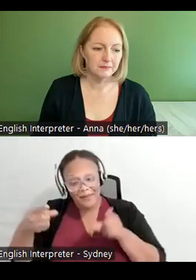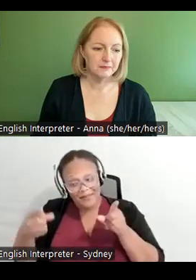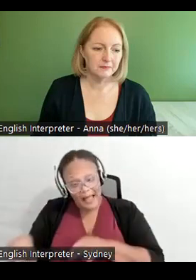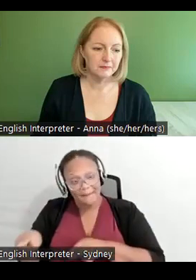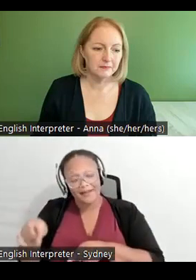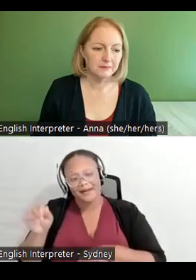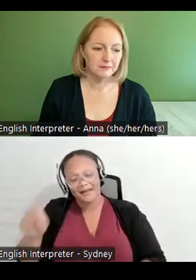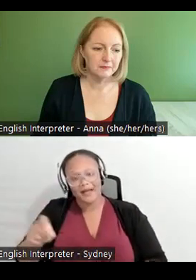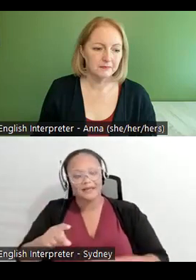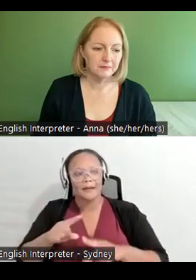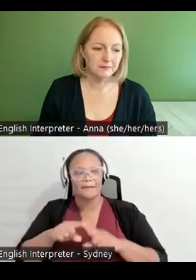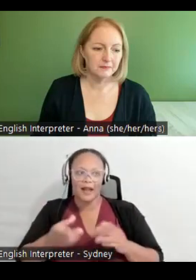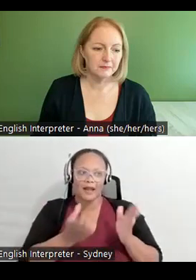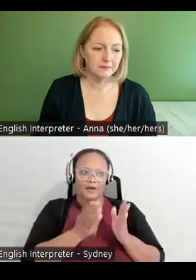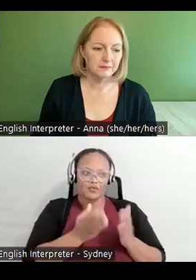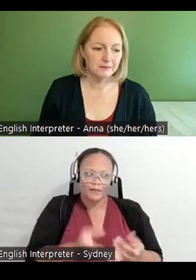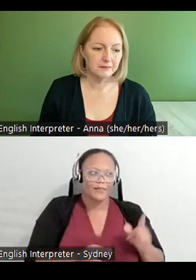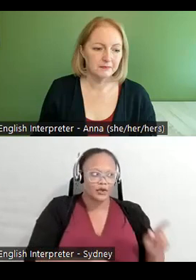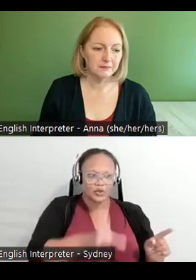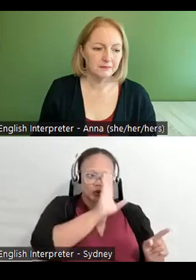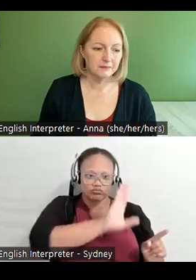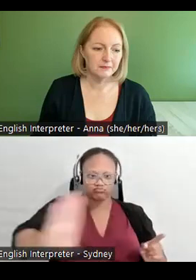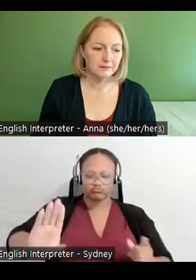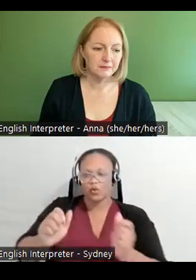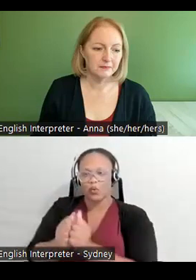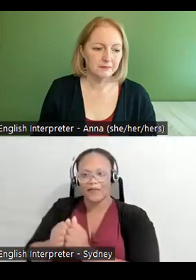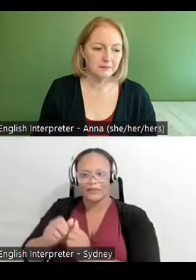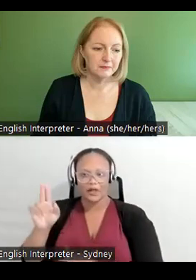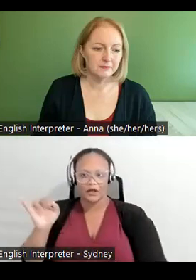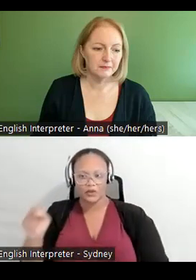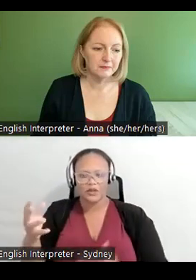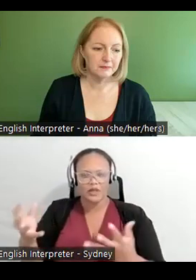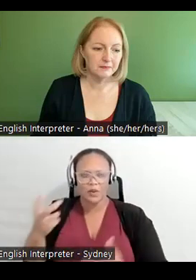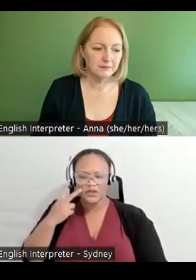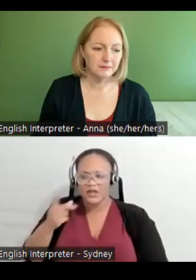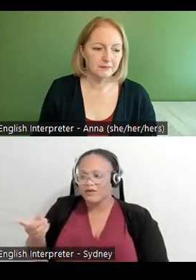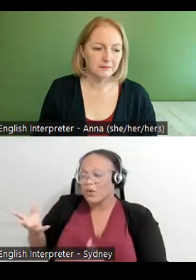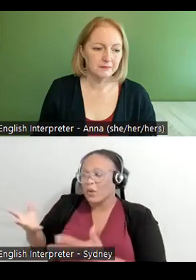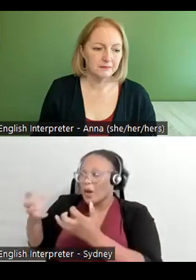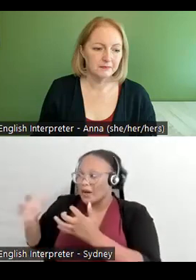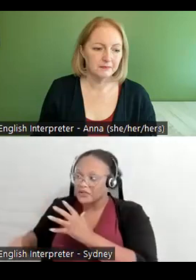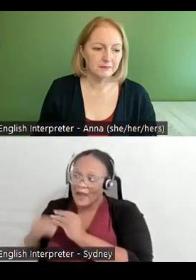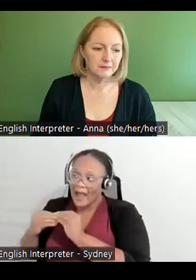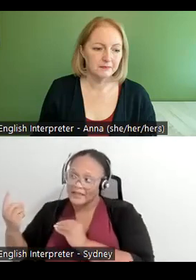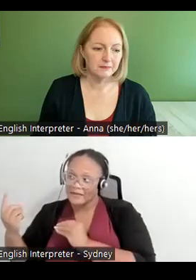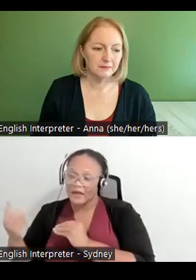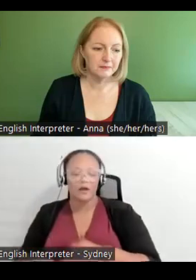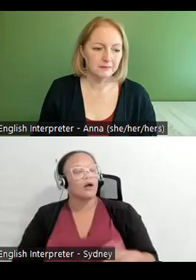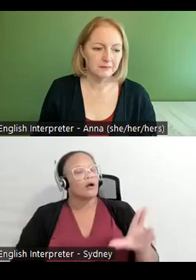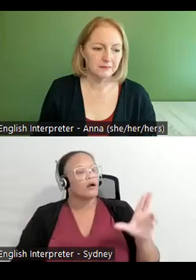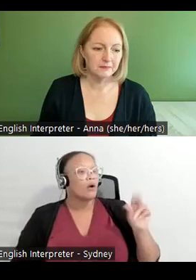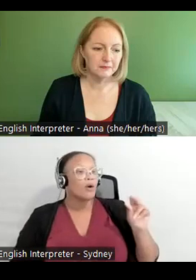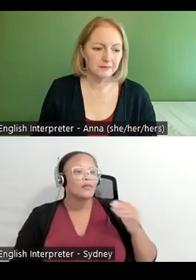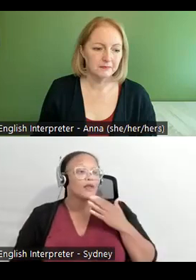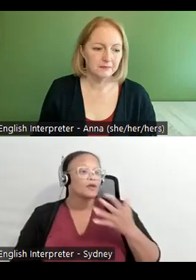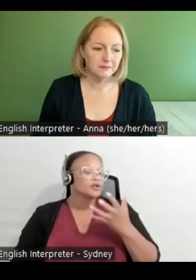union about that second agreement. Wanted to see if you wanted to take time to say anything else on that. And you don't have to either. Oh, no. Thank you so much, Dr. Lupe,